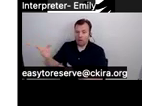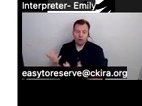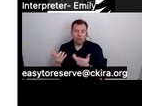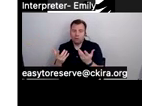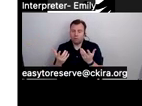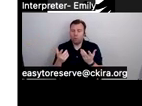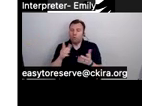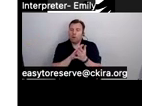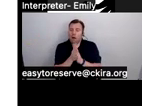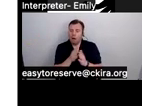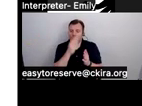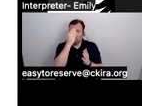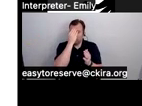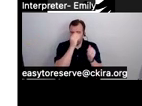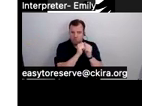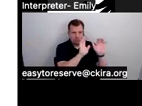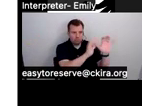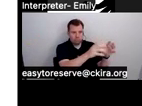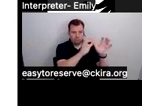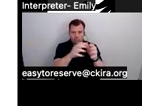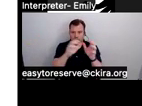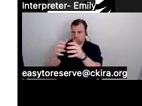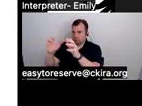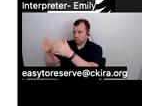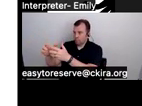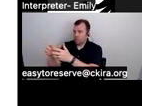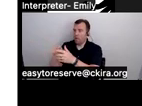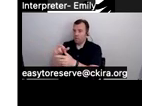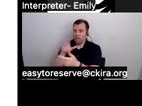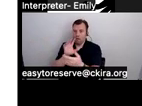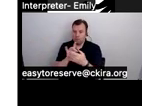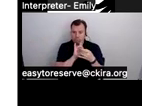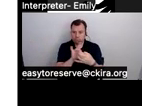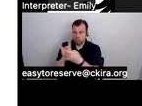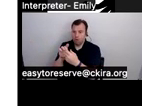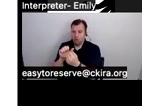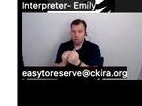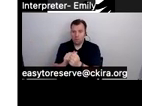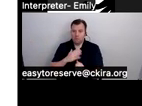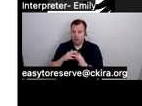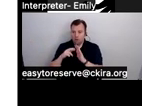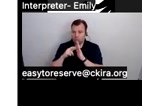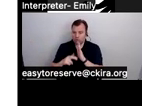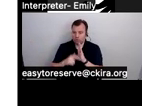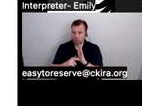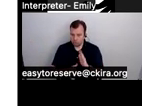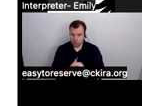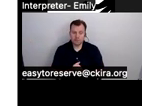familiar with the institutes that are in line with what your particular area of research might be.